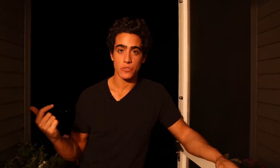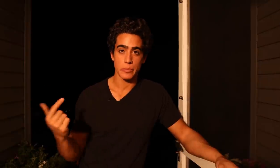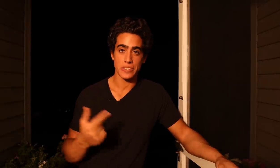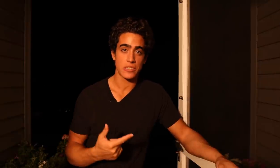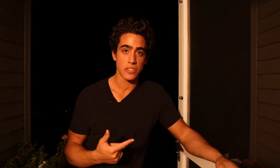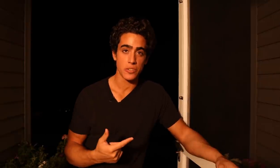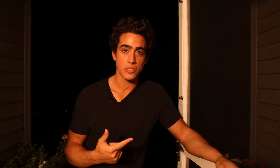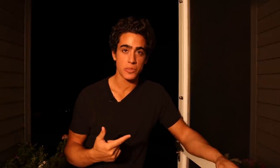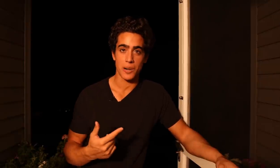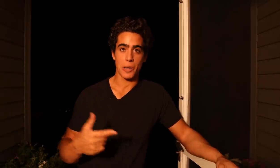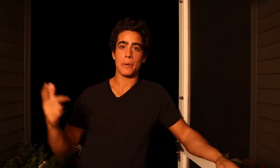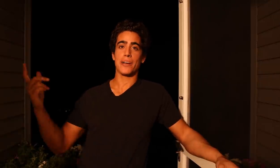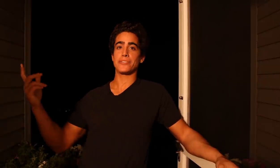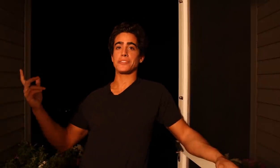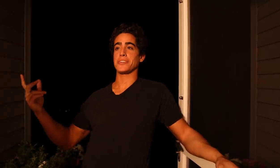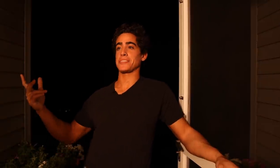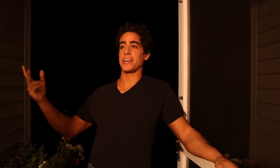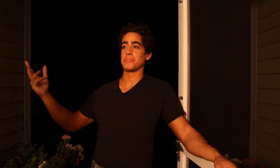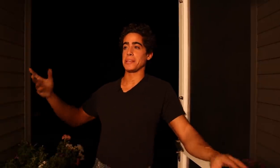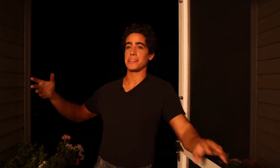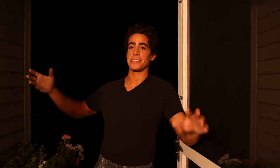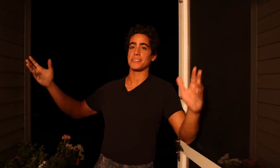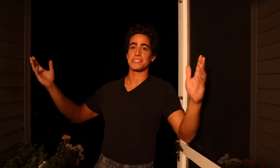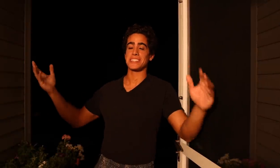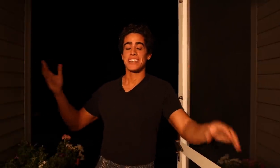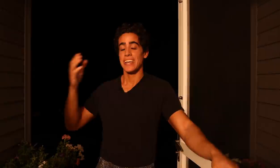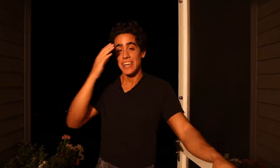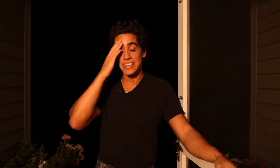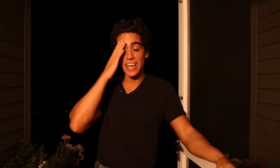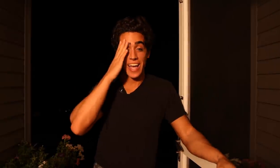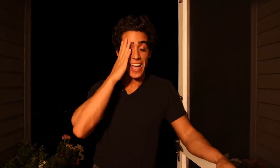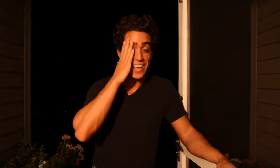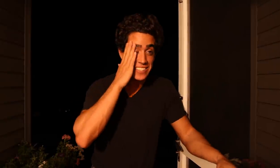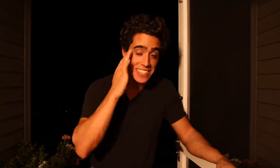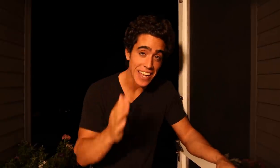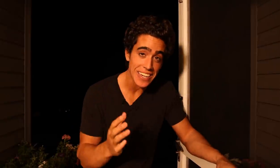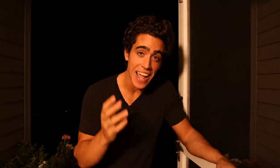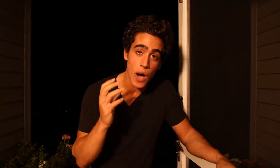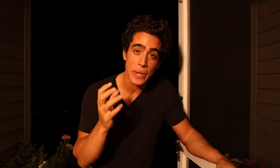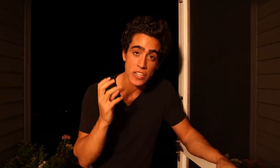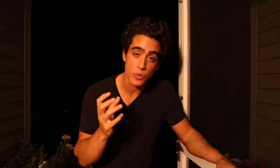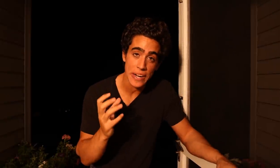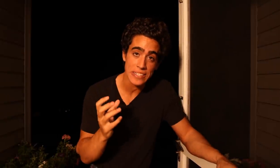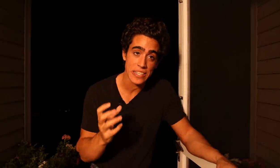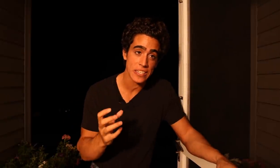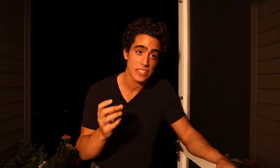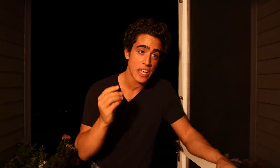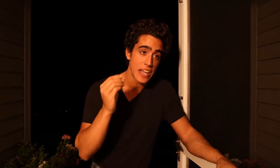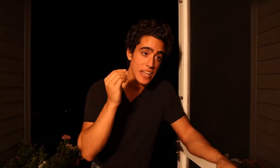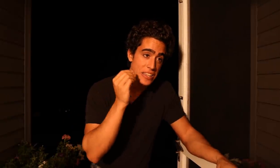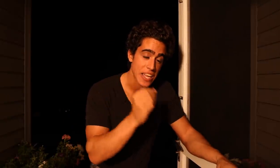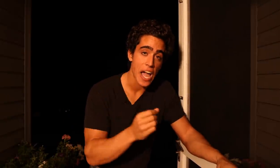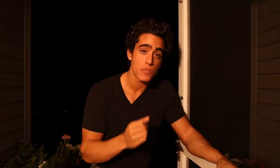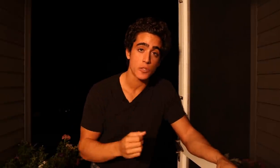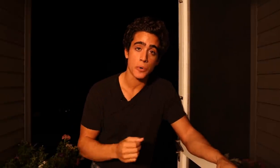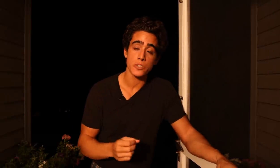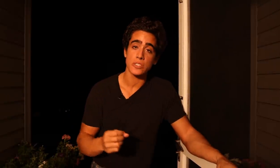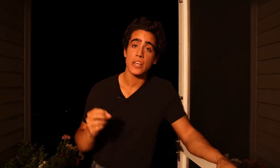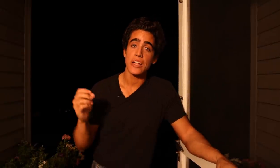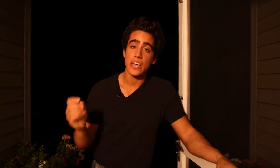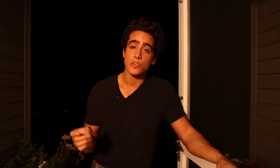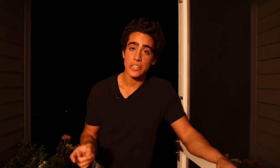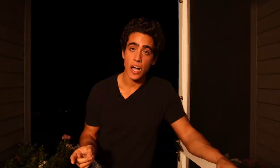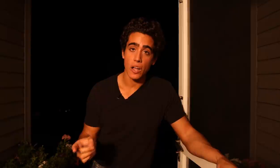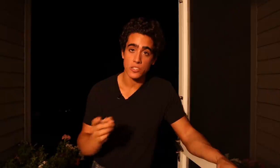with my successful business and YouTube channel, my parents are still telling me to go to school. It's insane how ingrained it is in the average